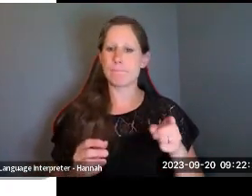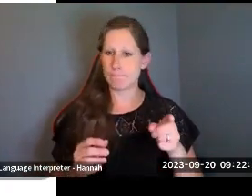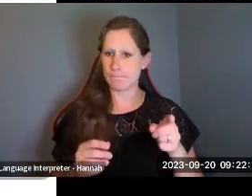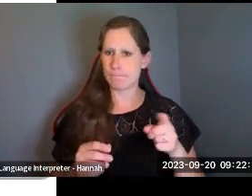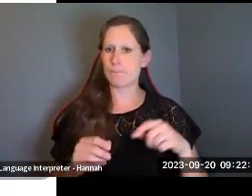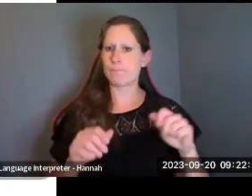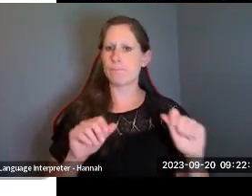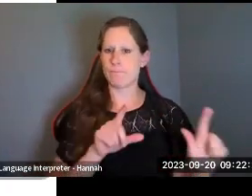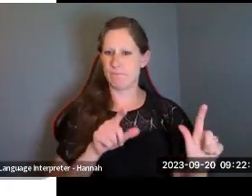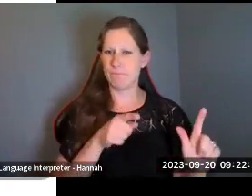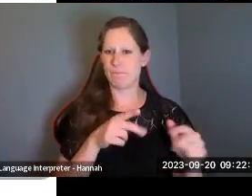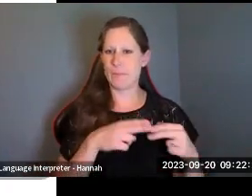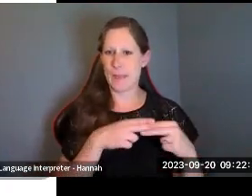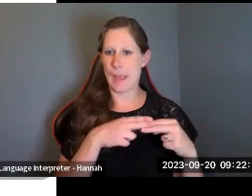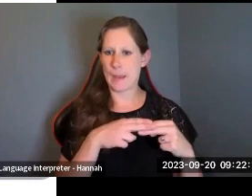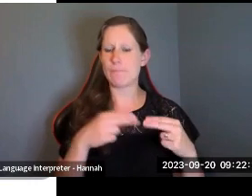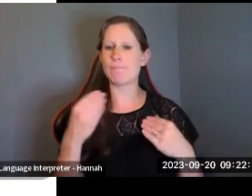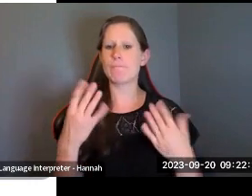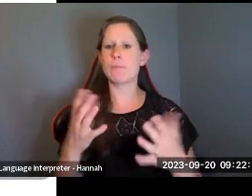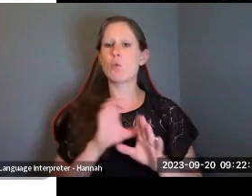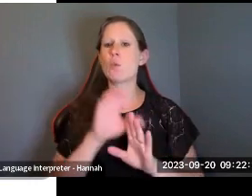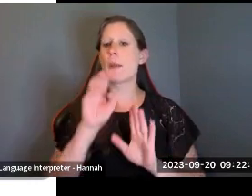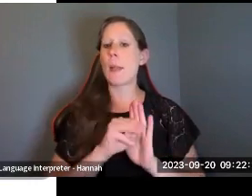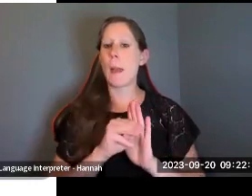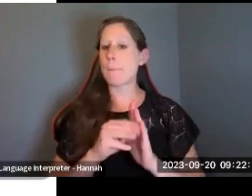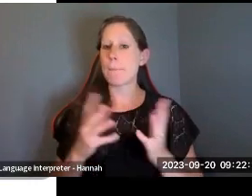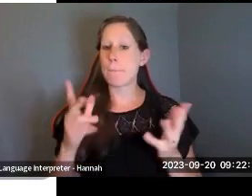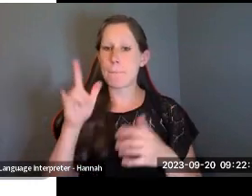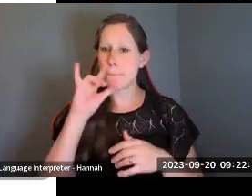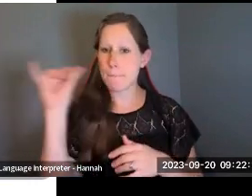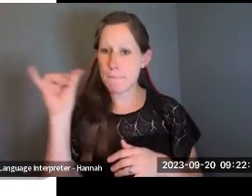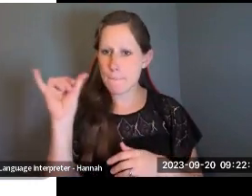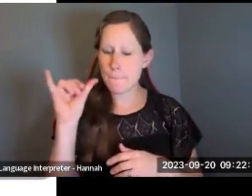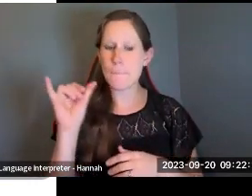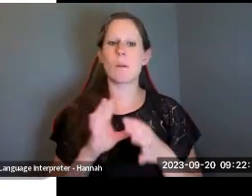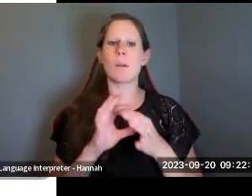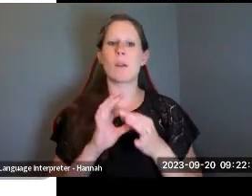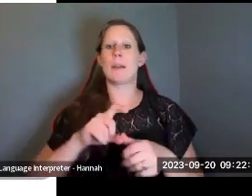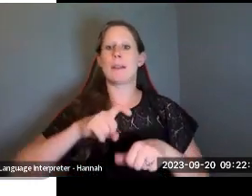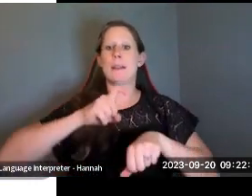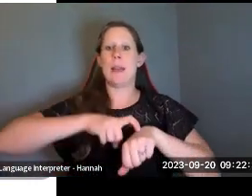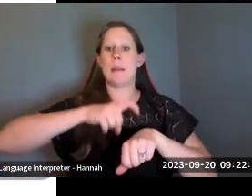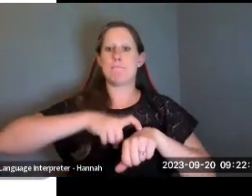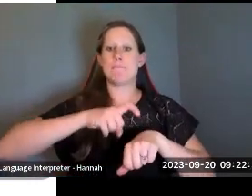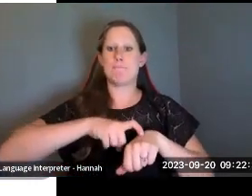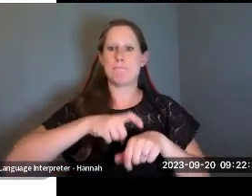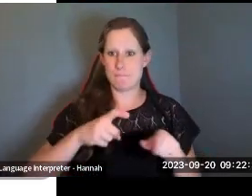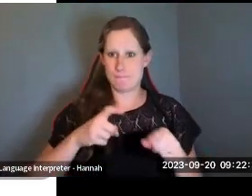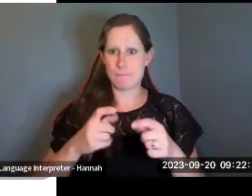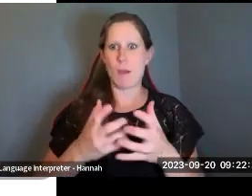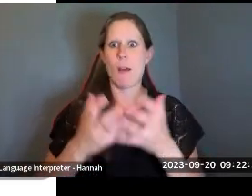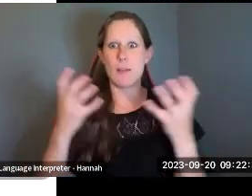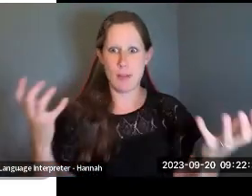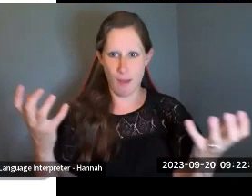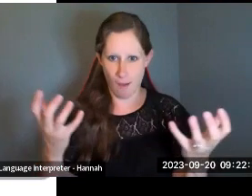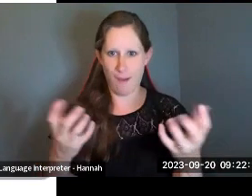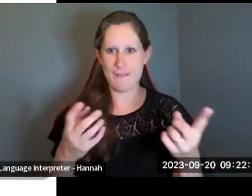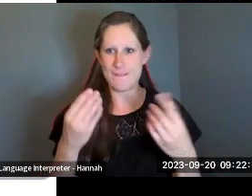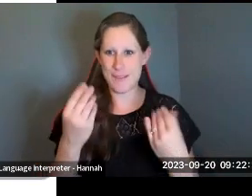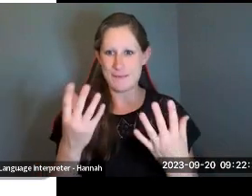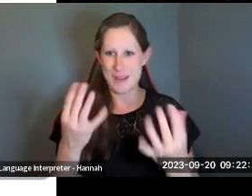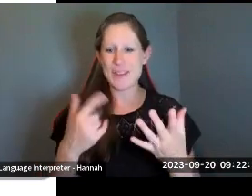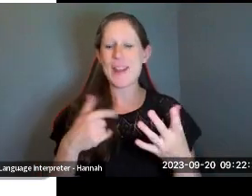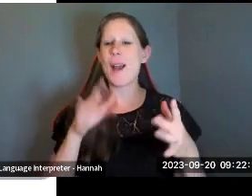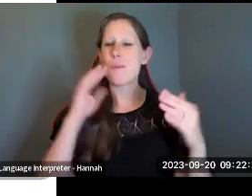in terms of time. So this is quite a busy slide, but I'm going to walk through, explain what this